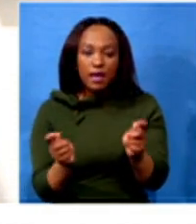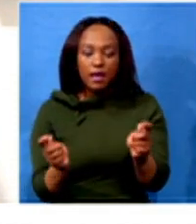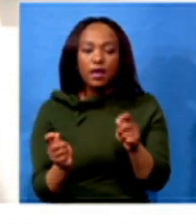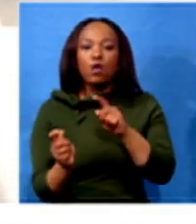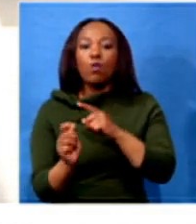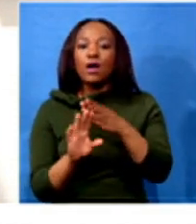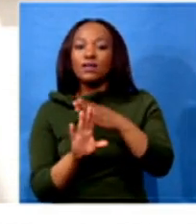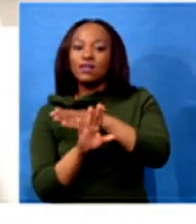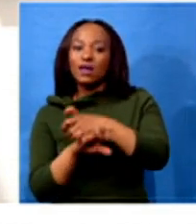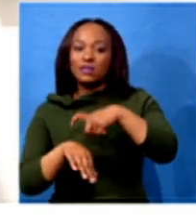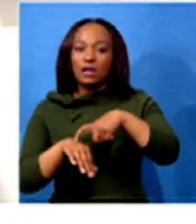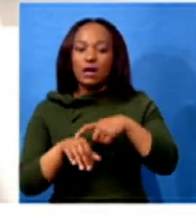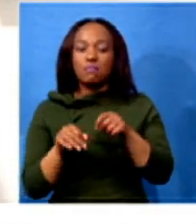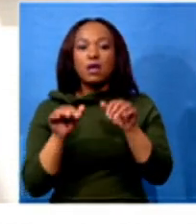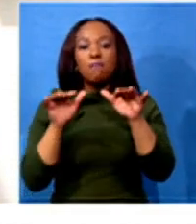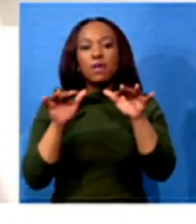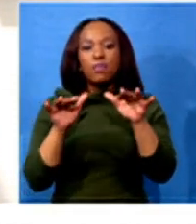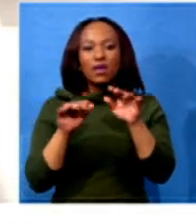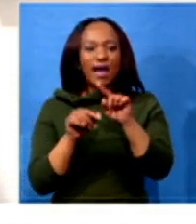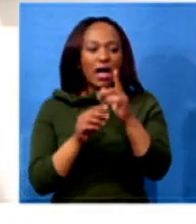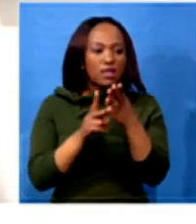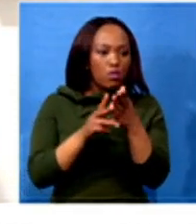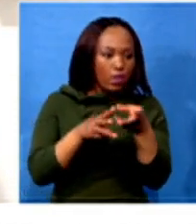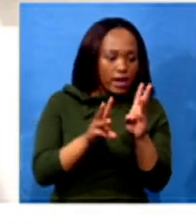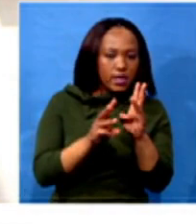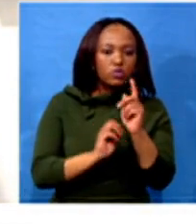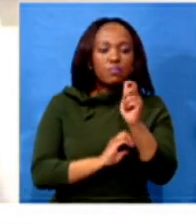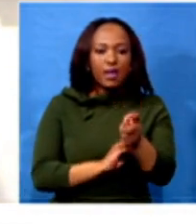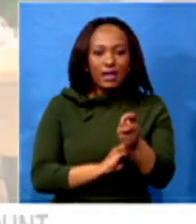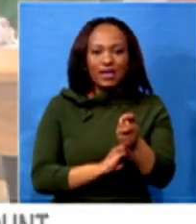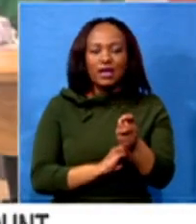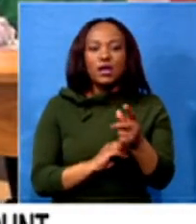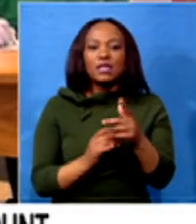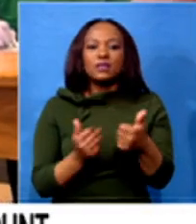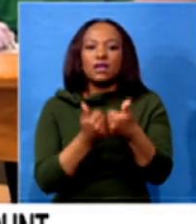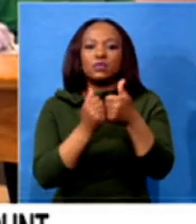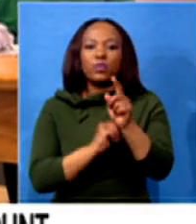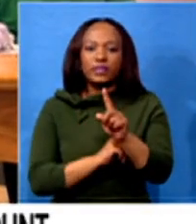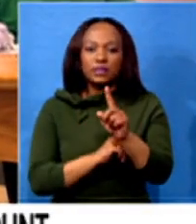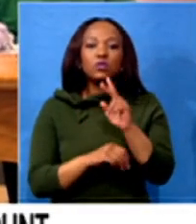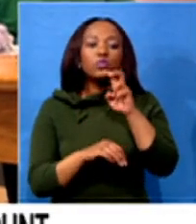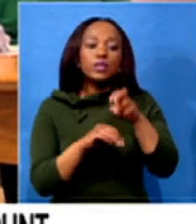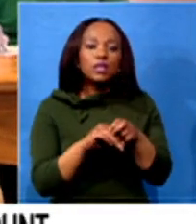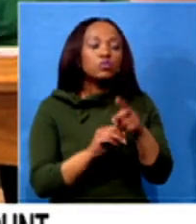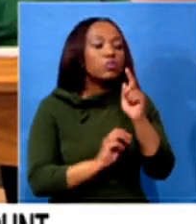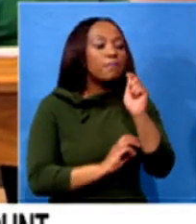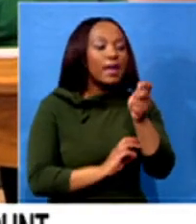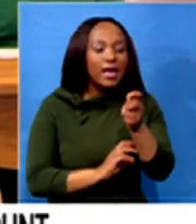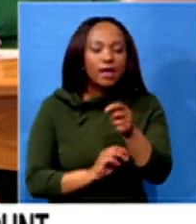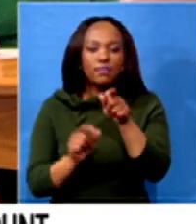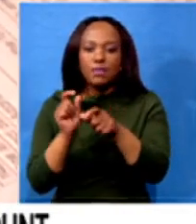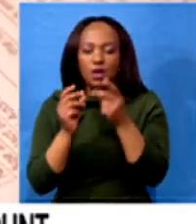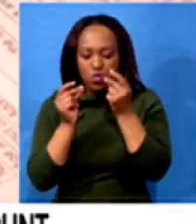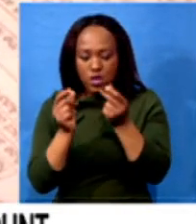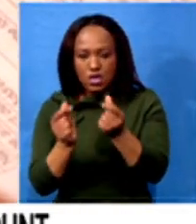not have a channel through which we could pay them. And the challenge we had was we need to pay people as quickly as we